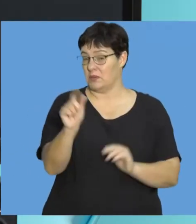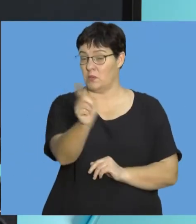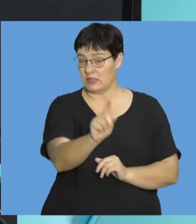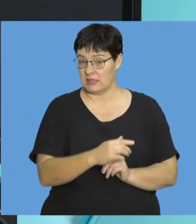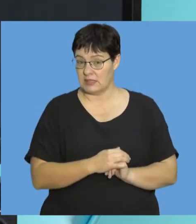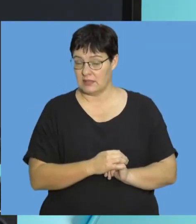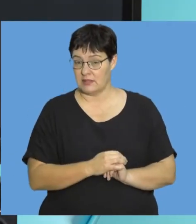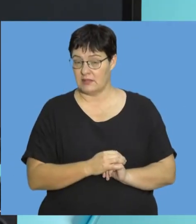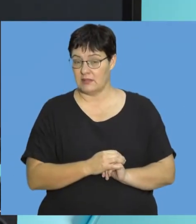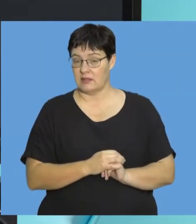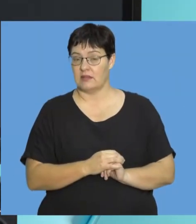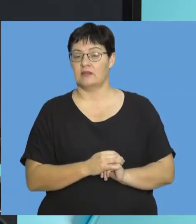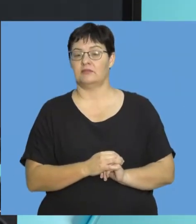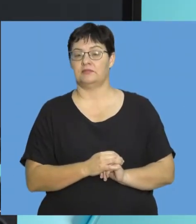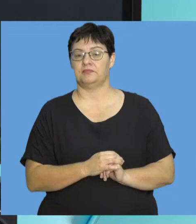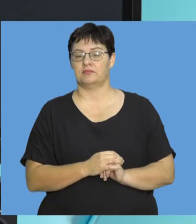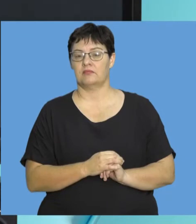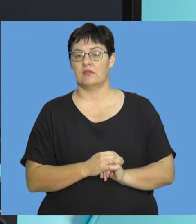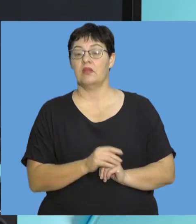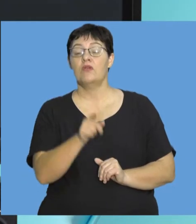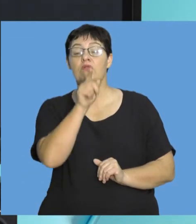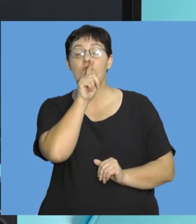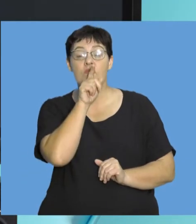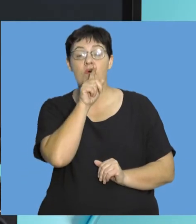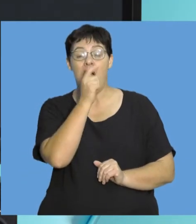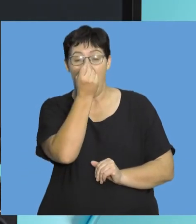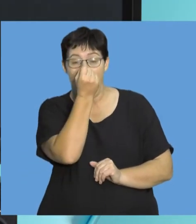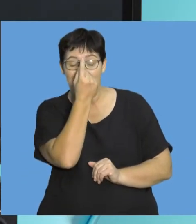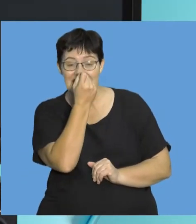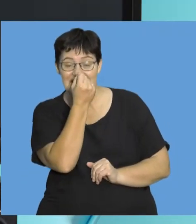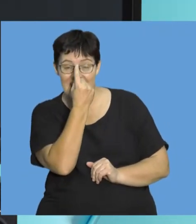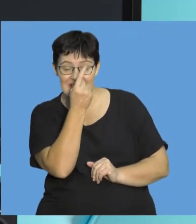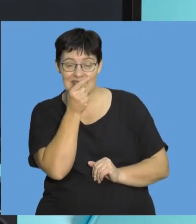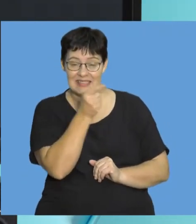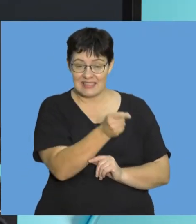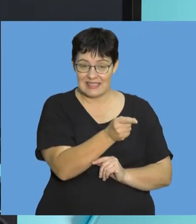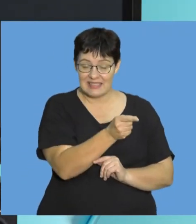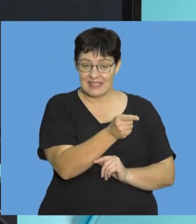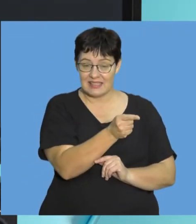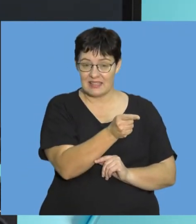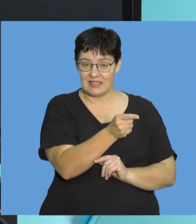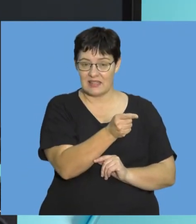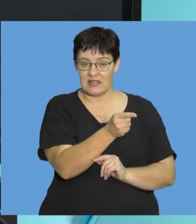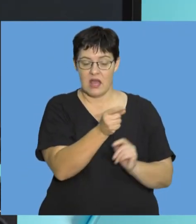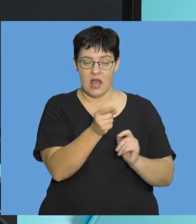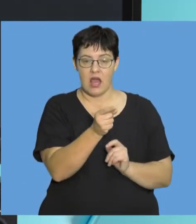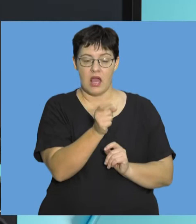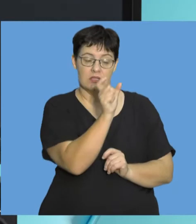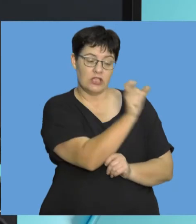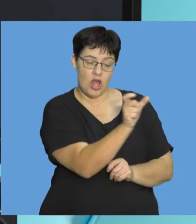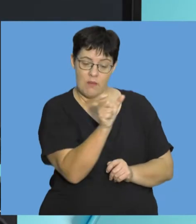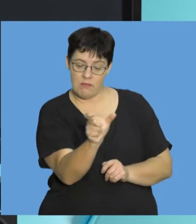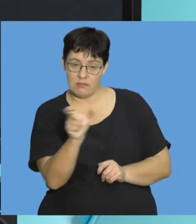been looking at, guys, is make sure that you understand what is what is separating your terms?